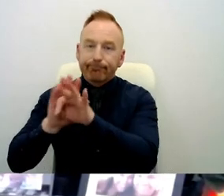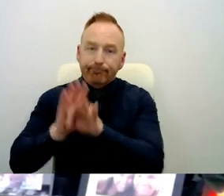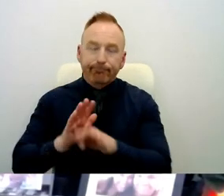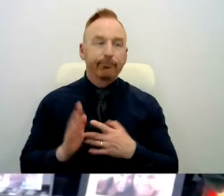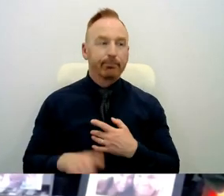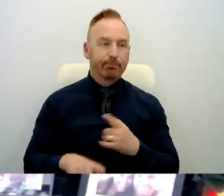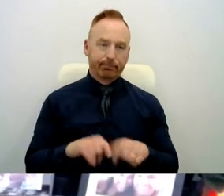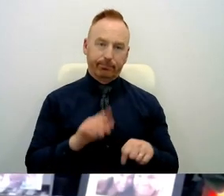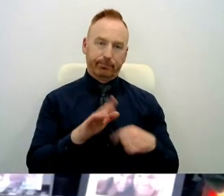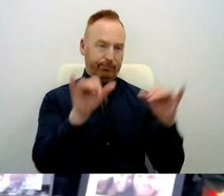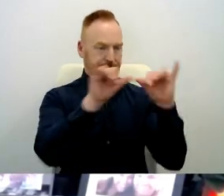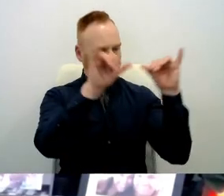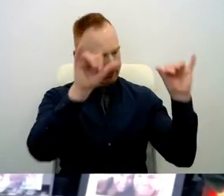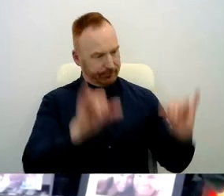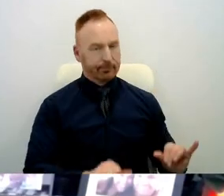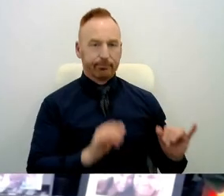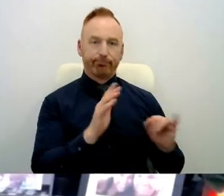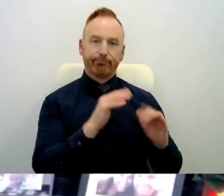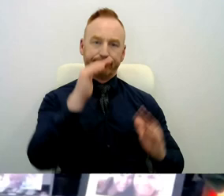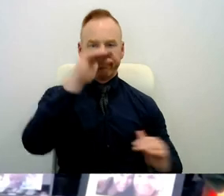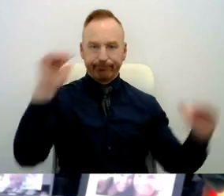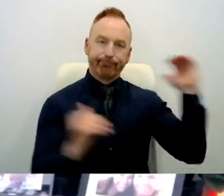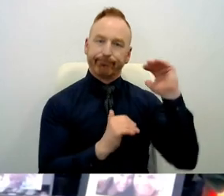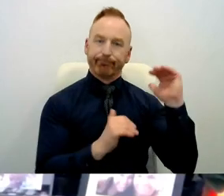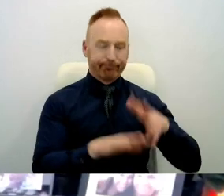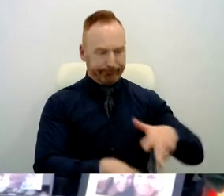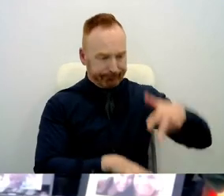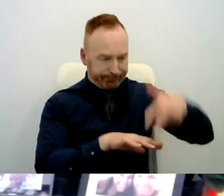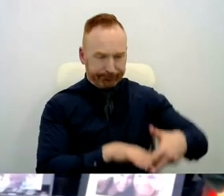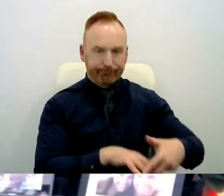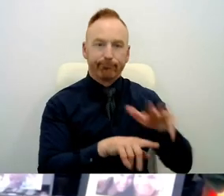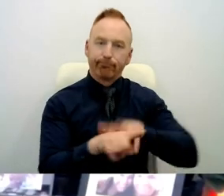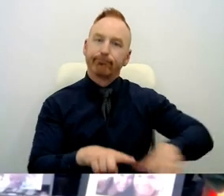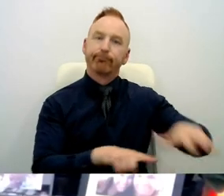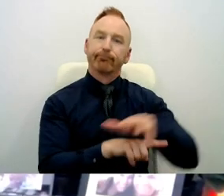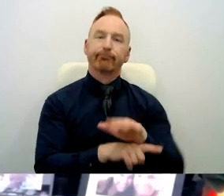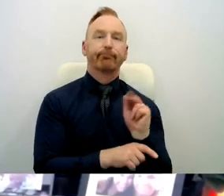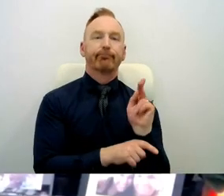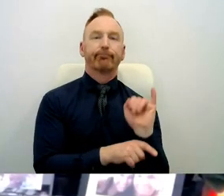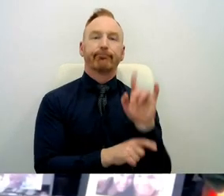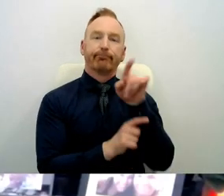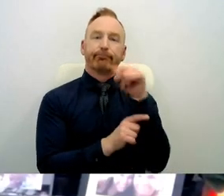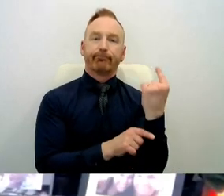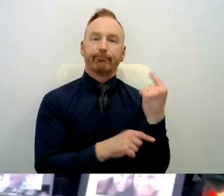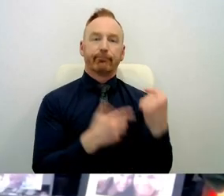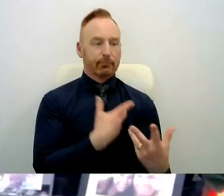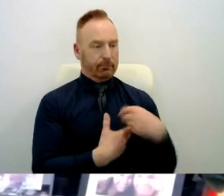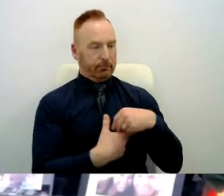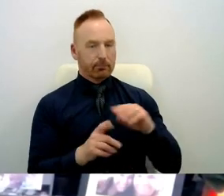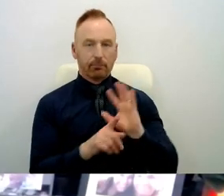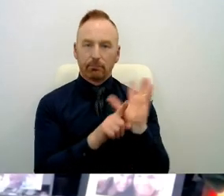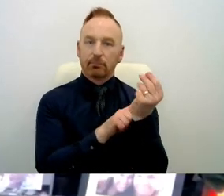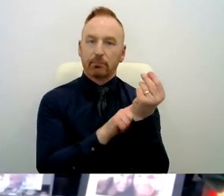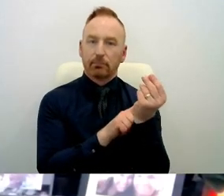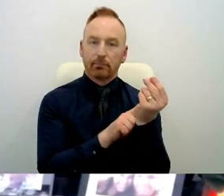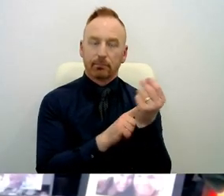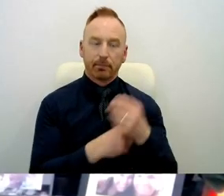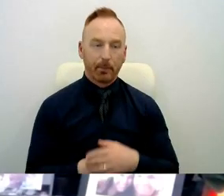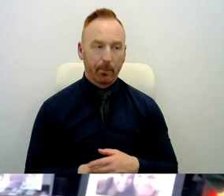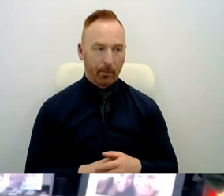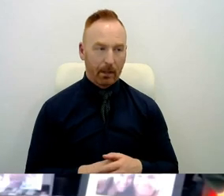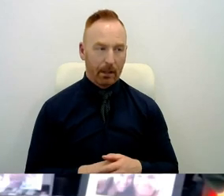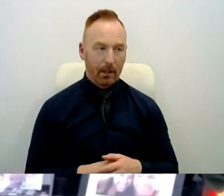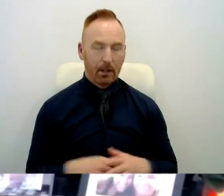of inequality that's been baked into our society and the anti-Blackness, which is part of our culture. So through it